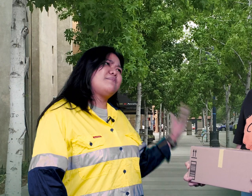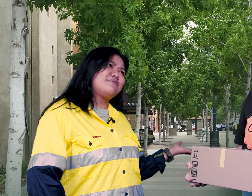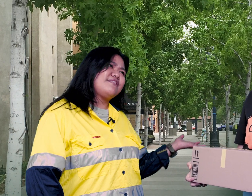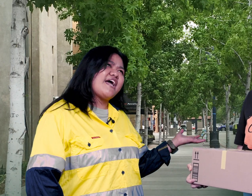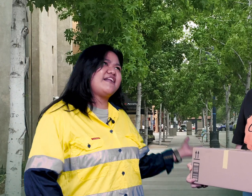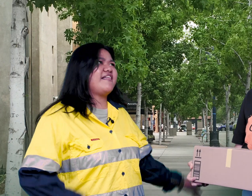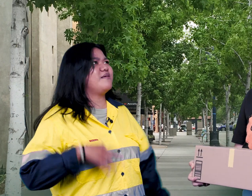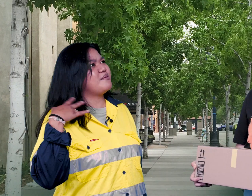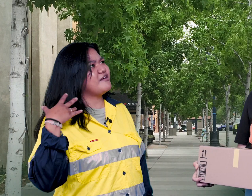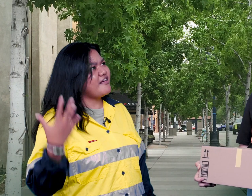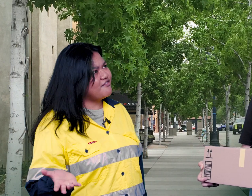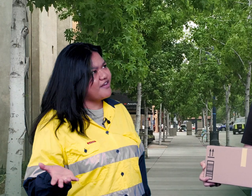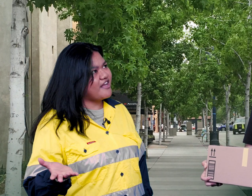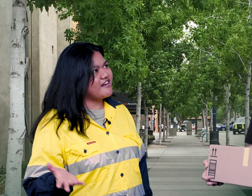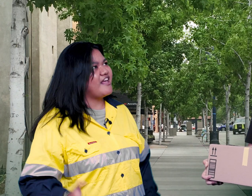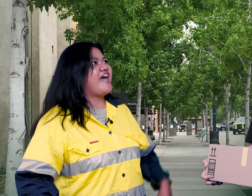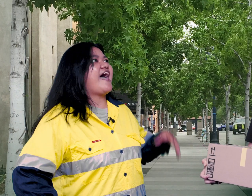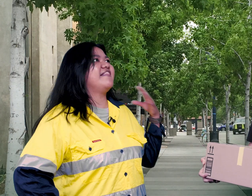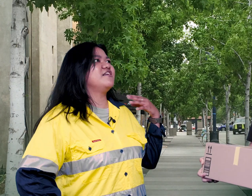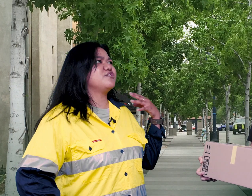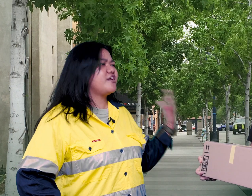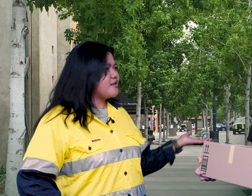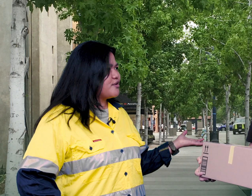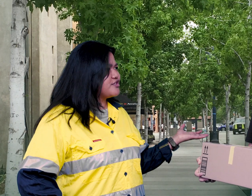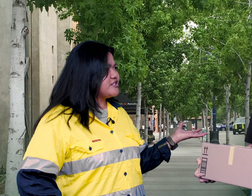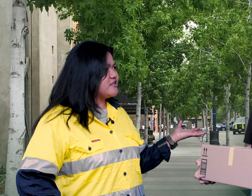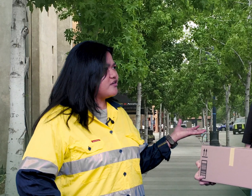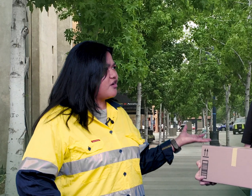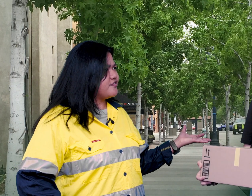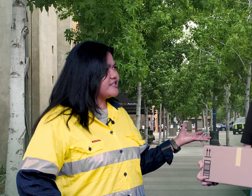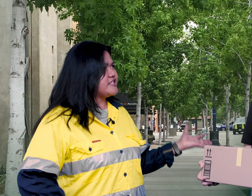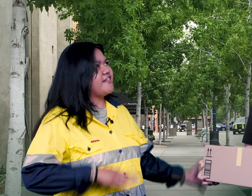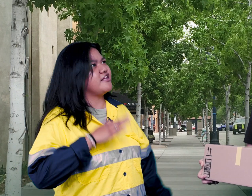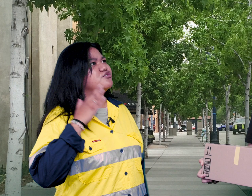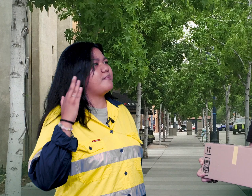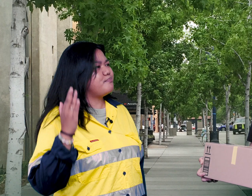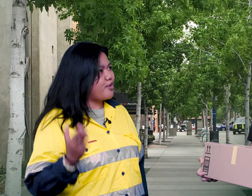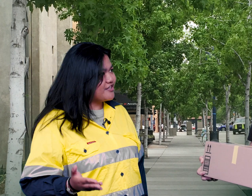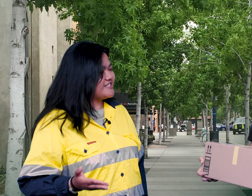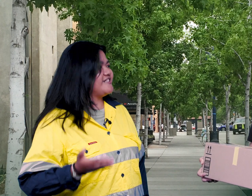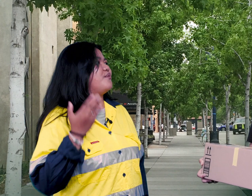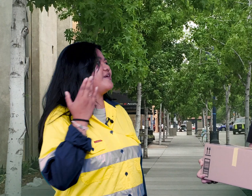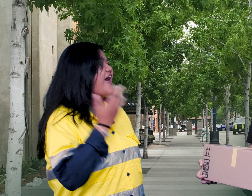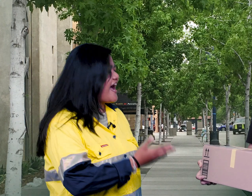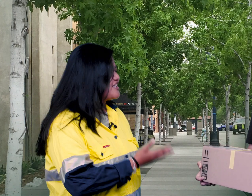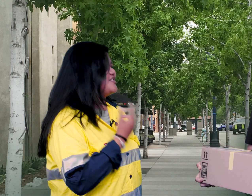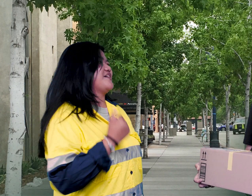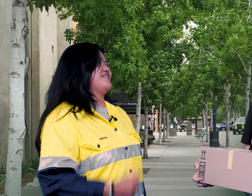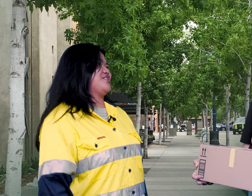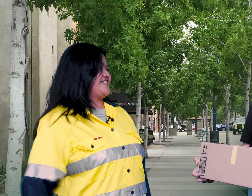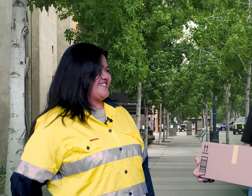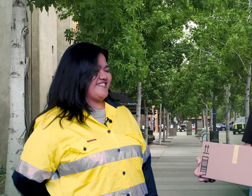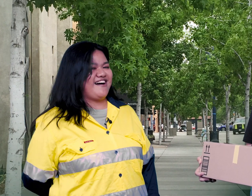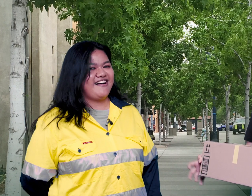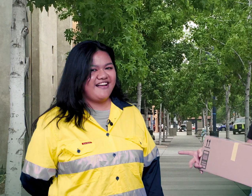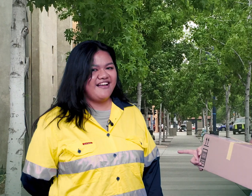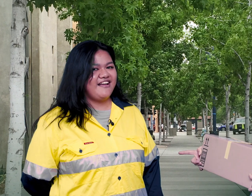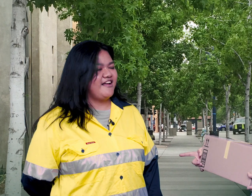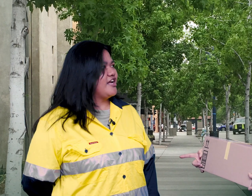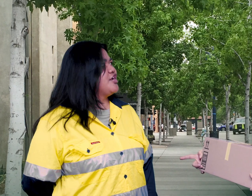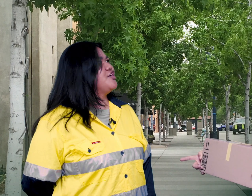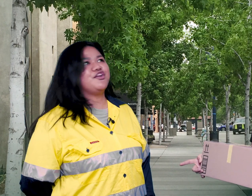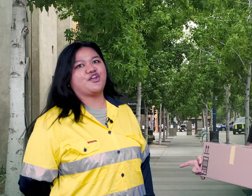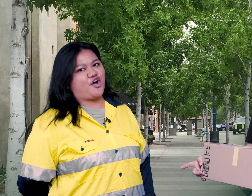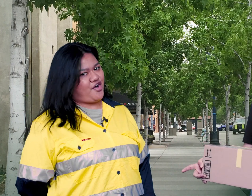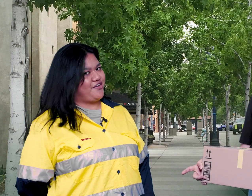then maybe a plane and then maybe another van and then to another post office and then to a postie that would actually give it to your sister. But not